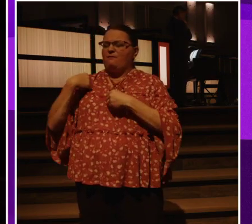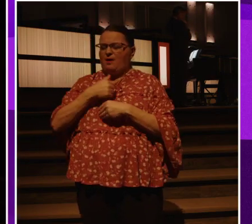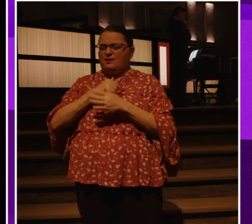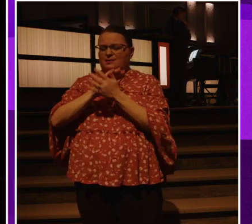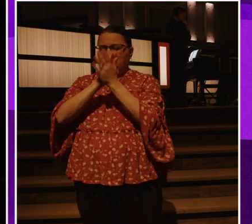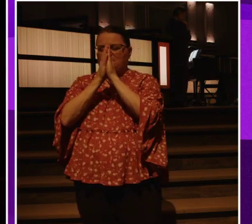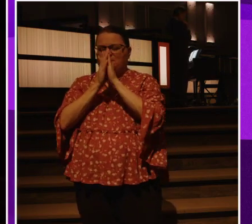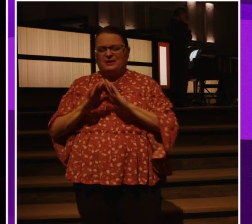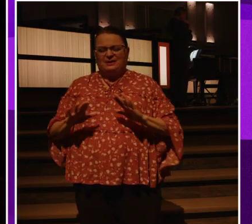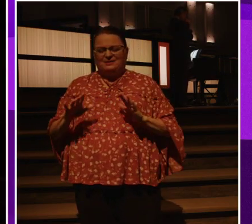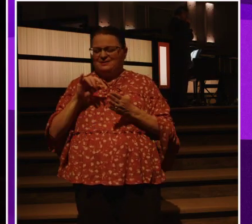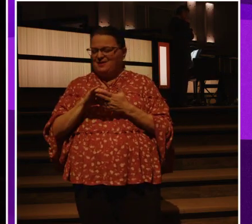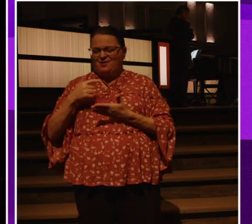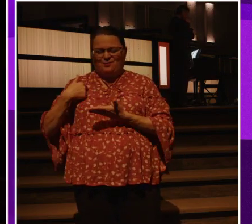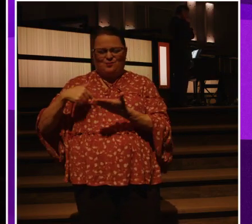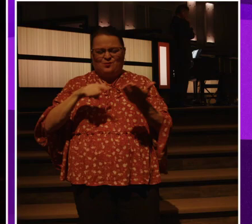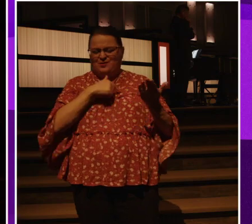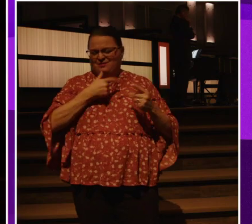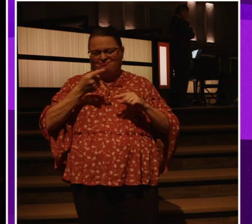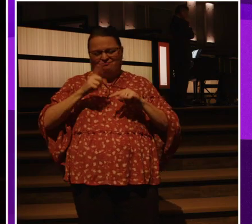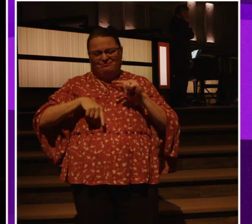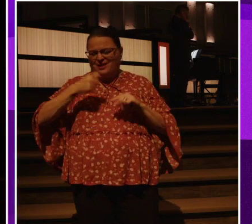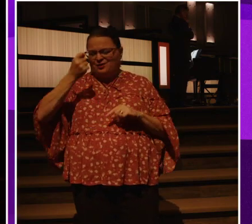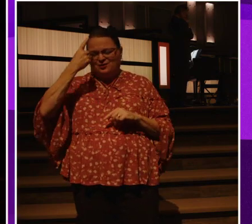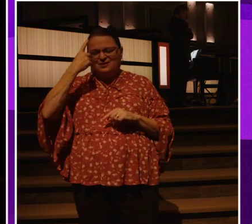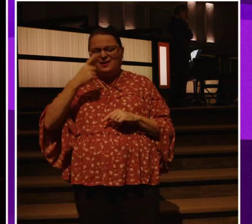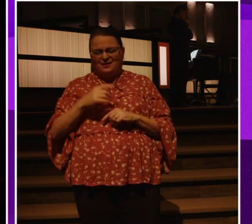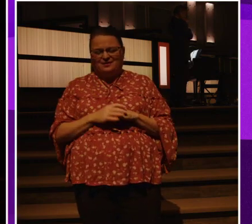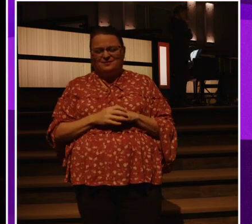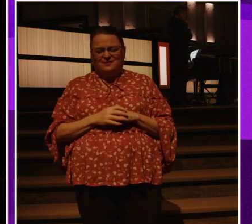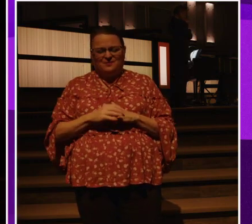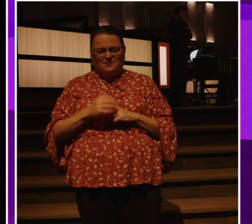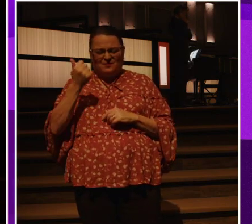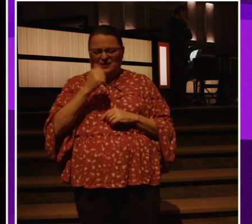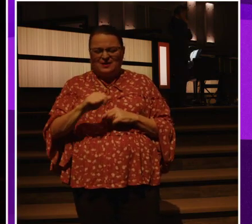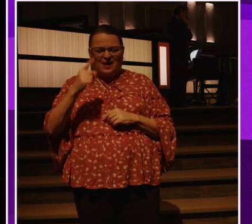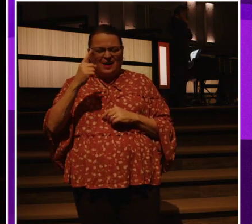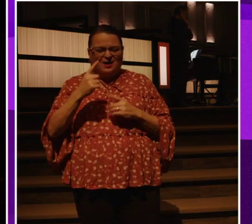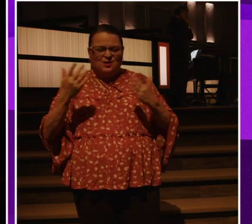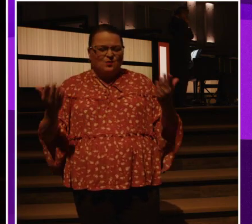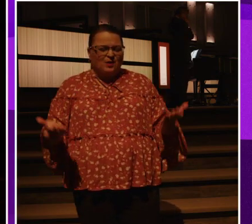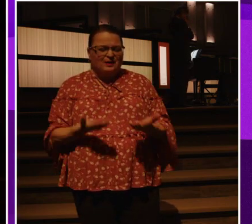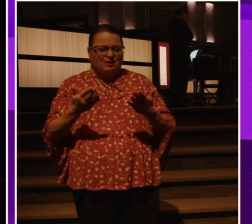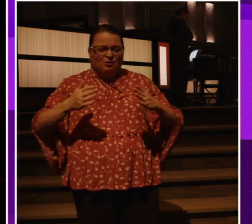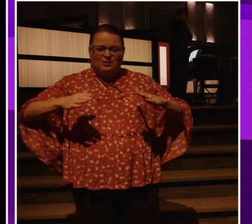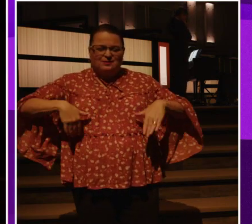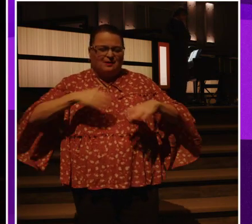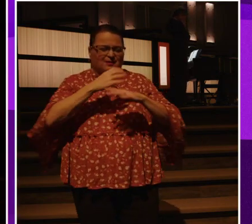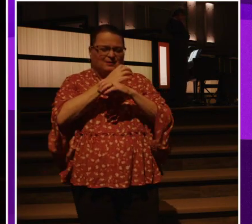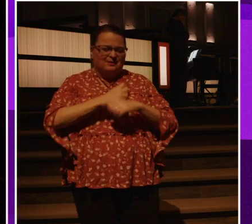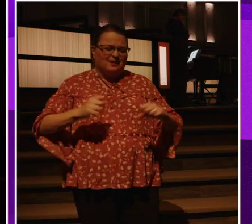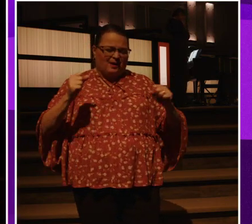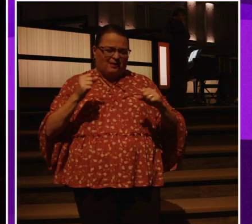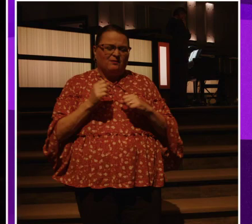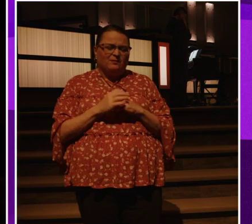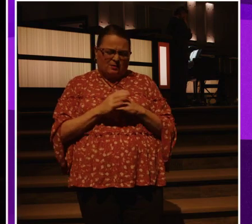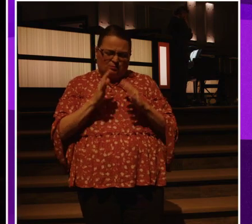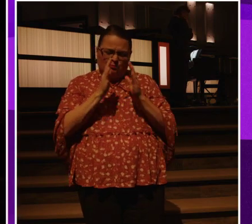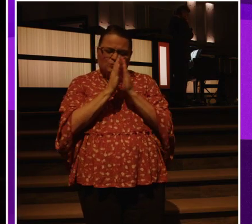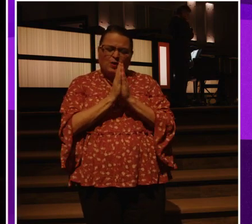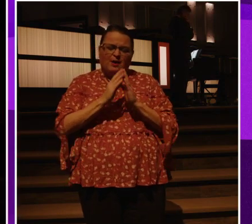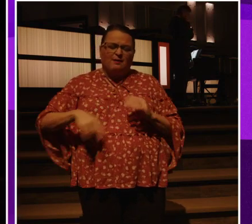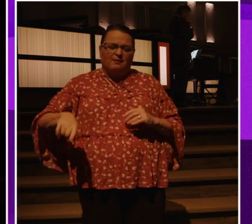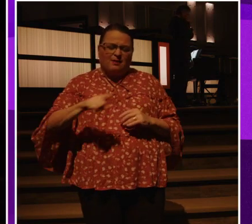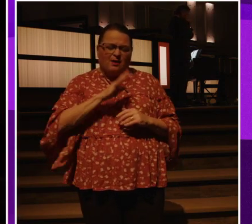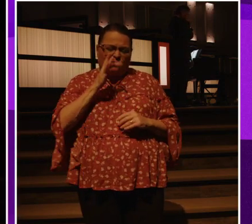passes all understanding. Anyone in this room today who is unsaved, I pray that they would be convicted of their